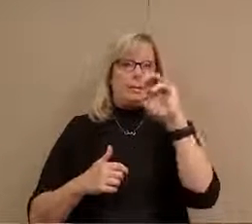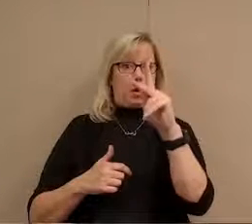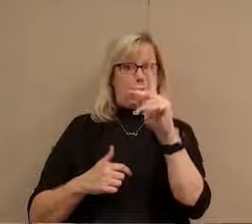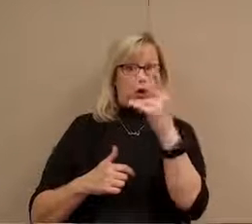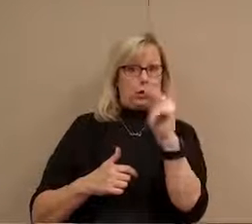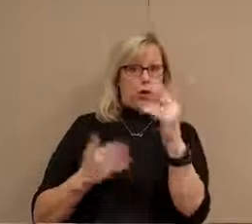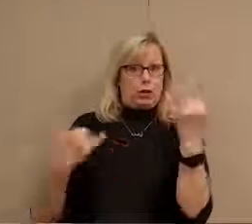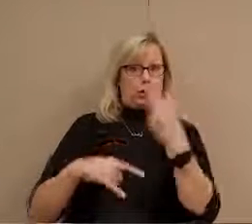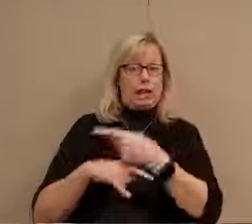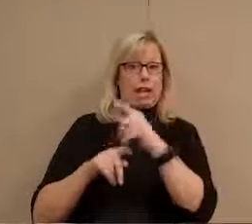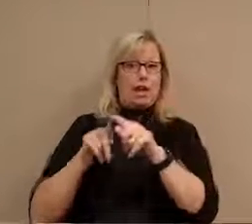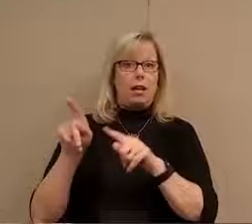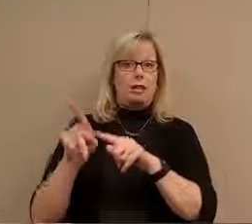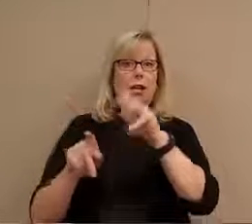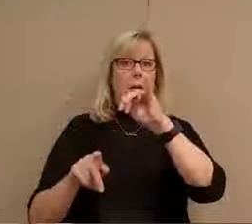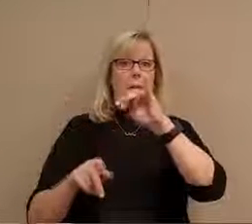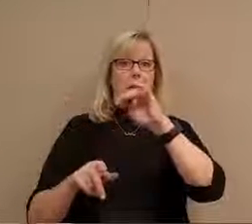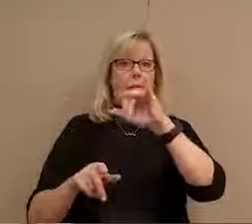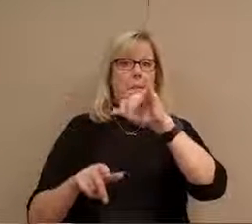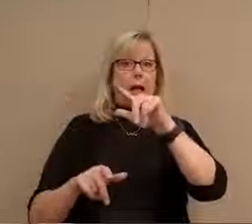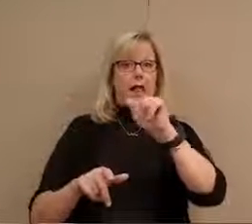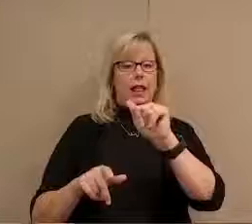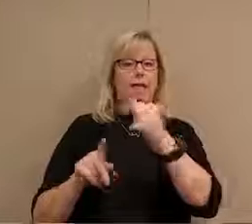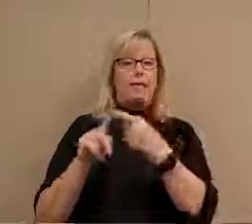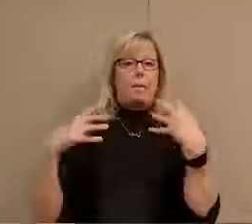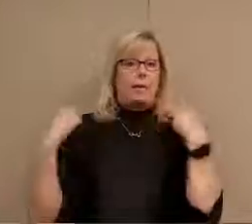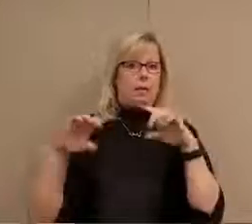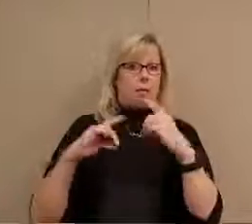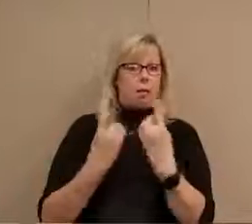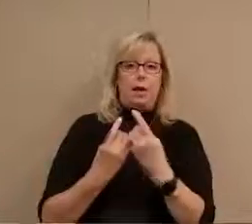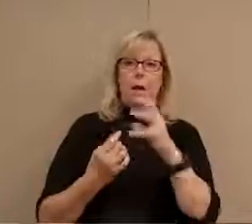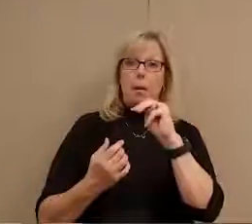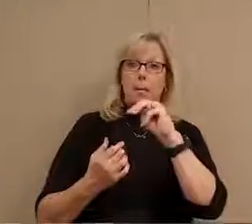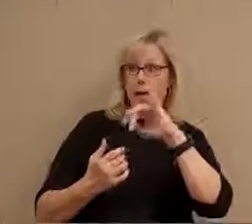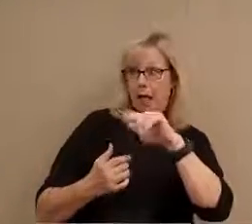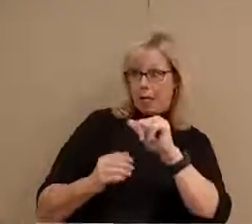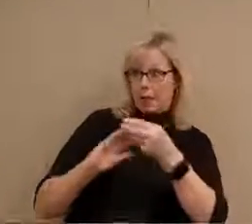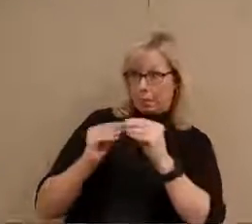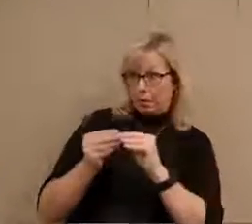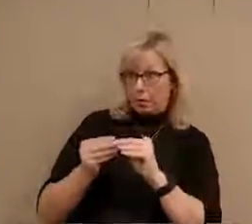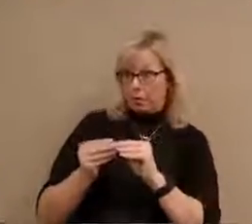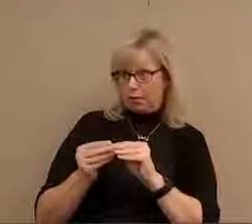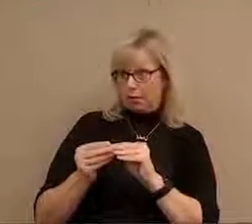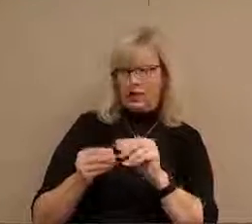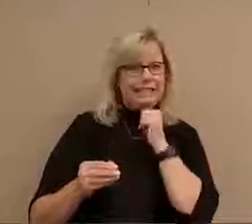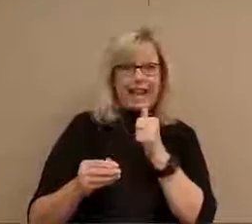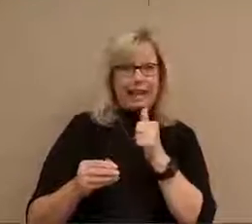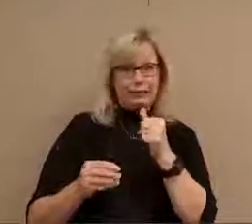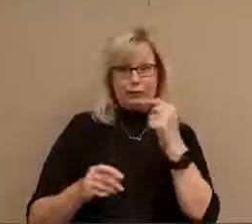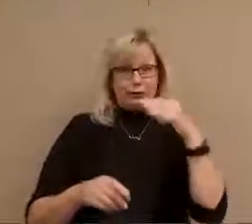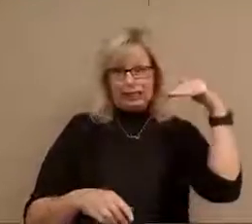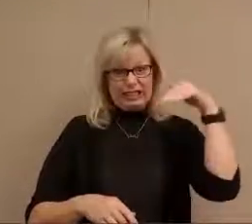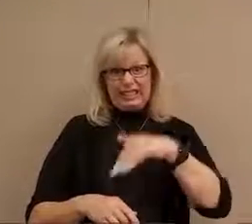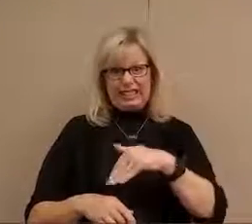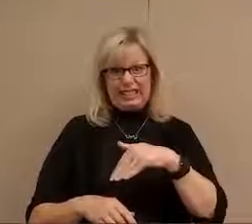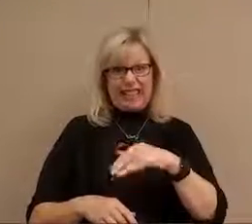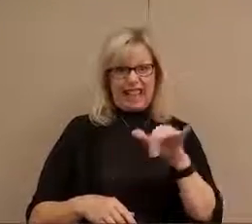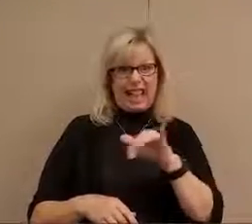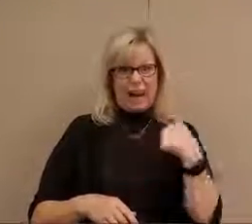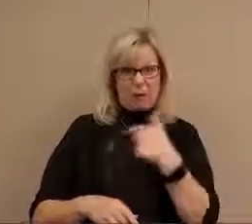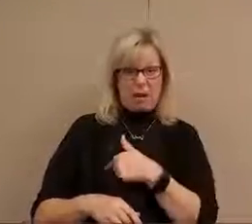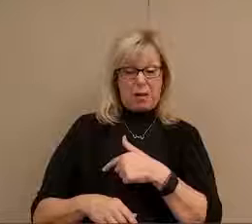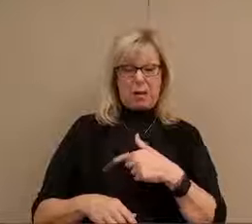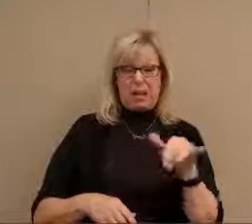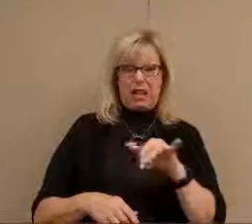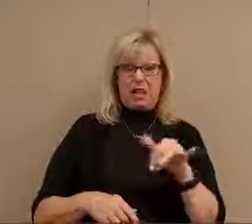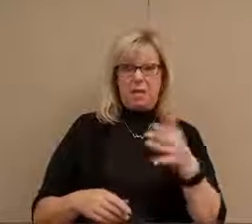today and also Mila Blanford, Director of the Health Department. Mila, the numbers are not going the way they were.